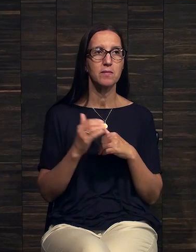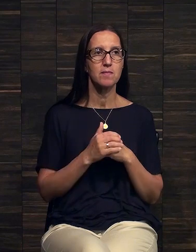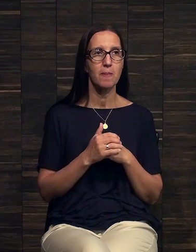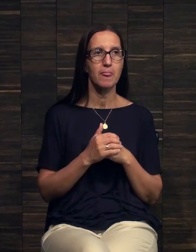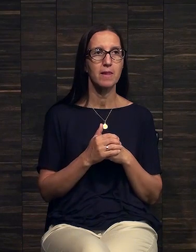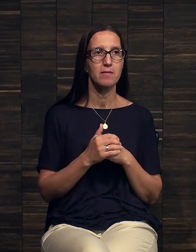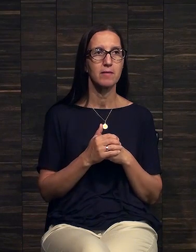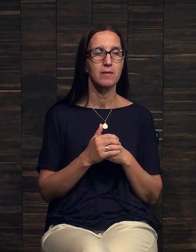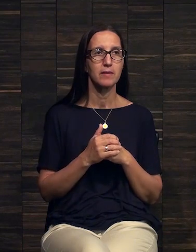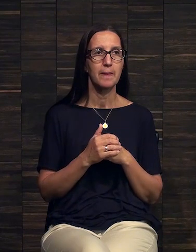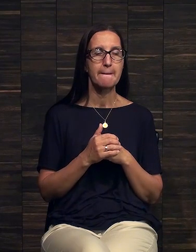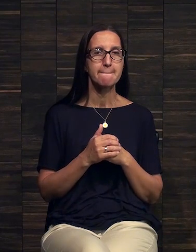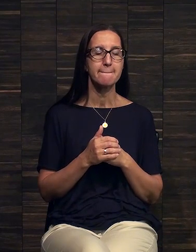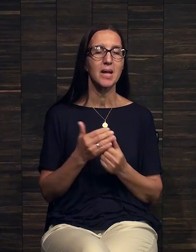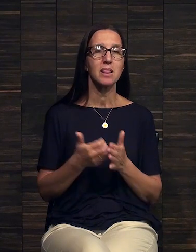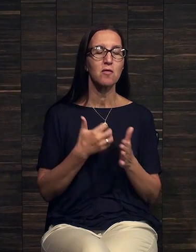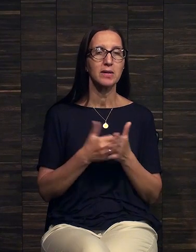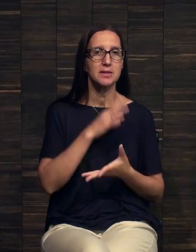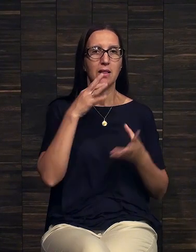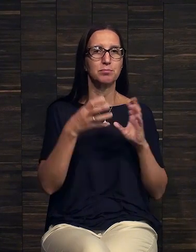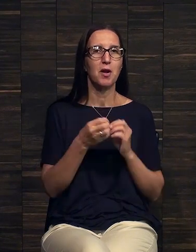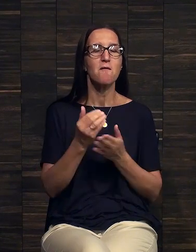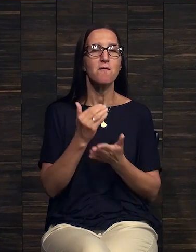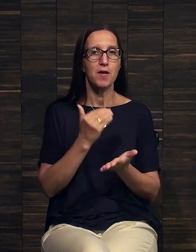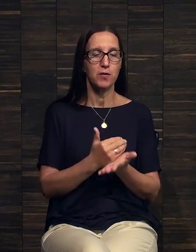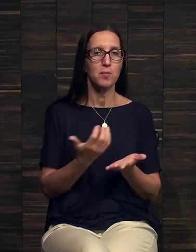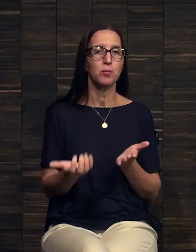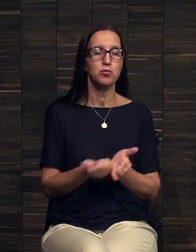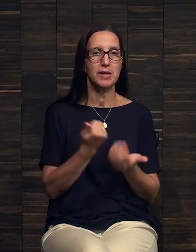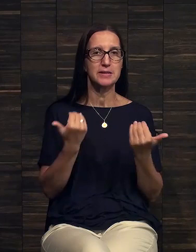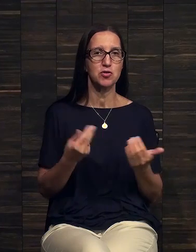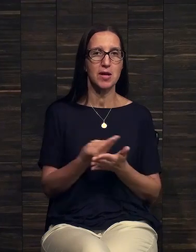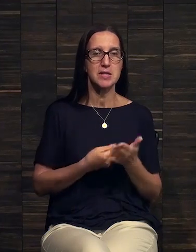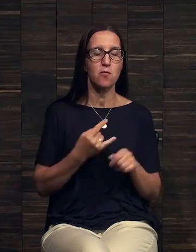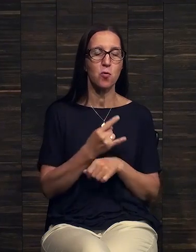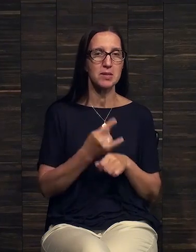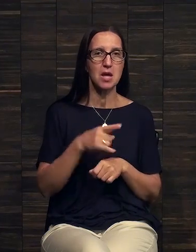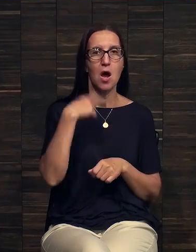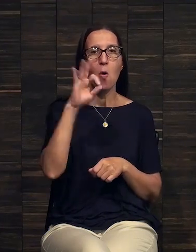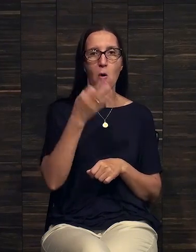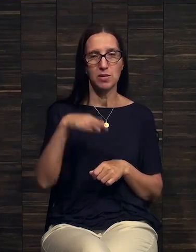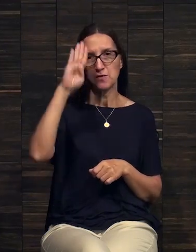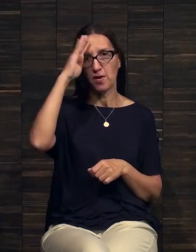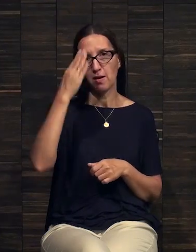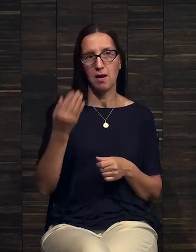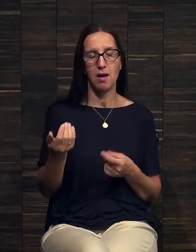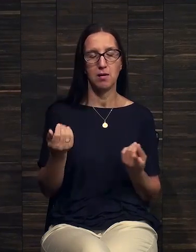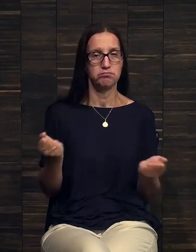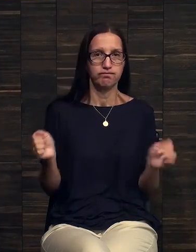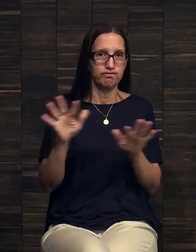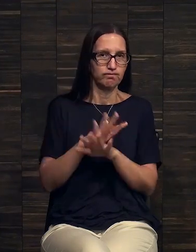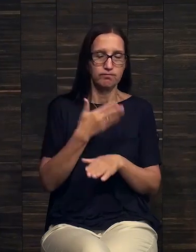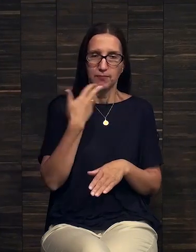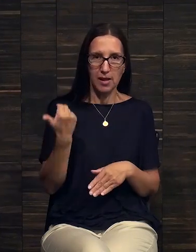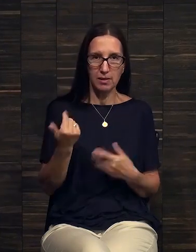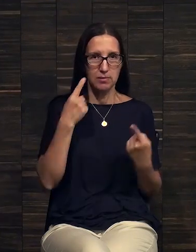good evening. And we need to summarize. Now, in comics,